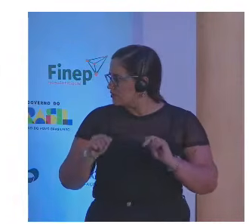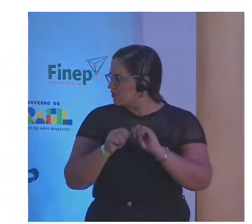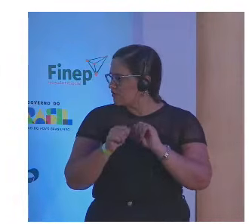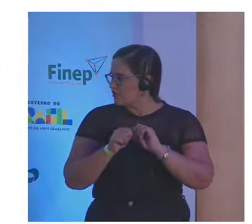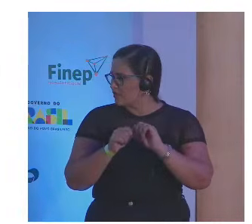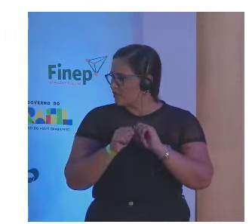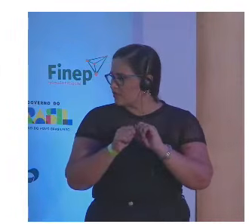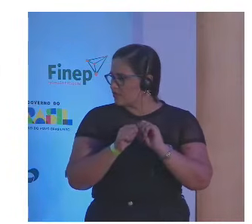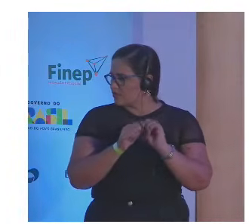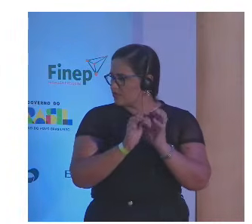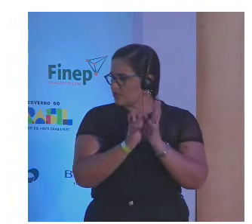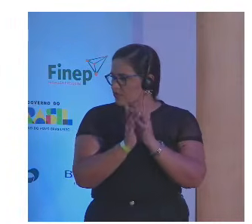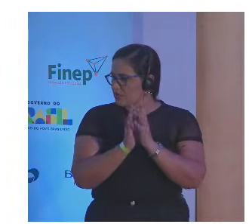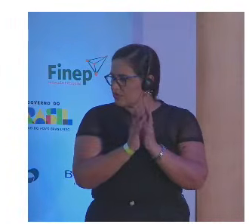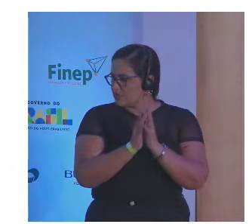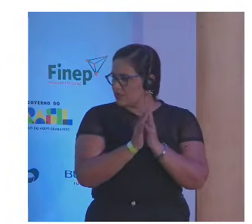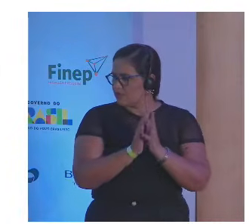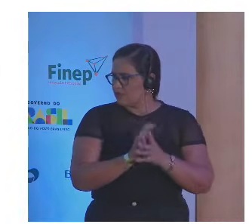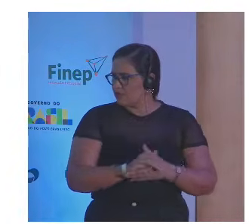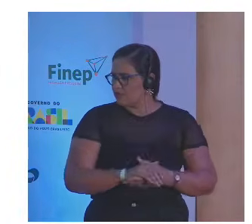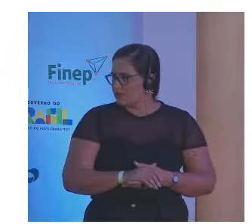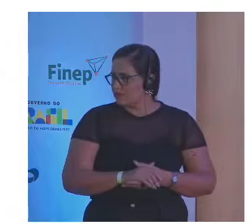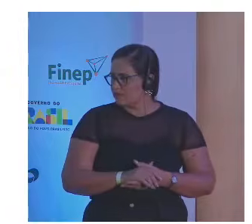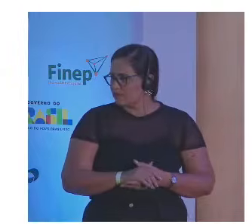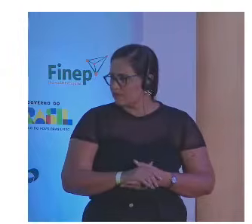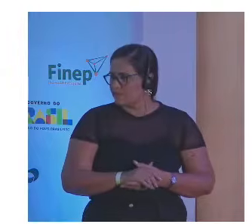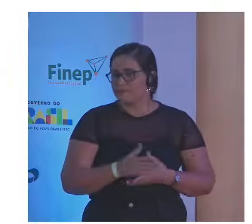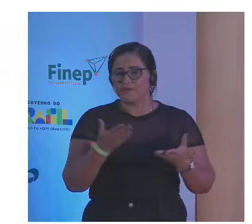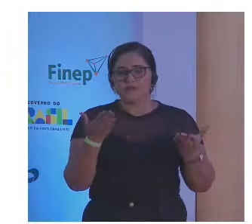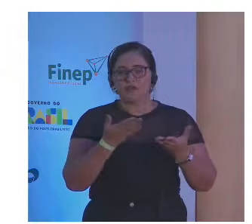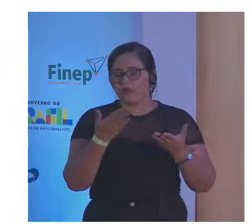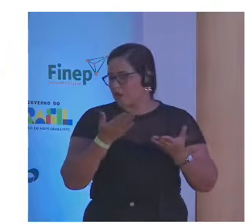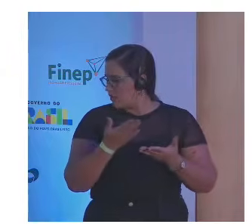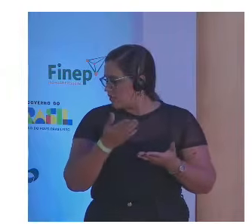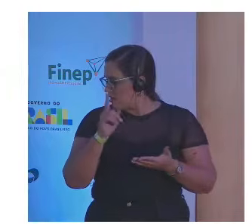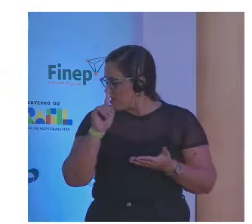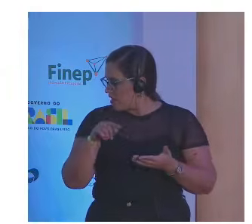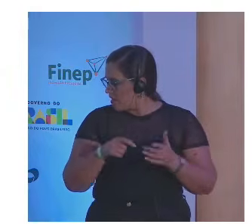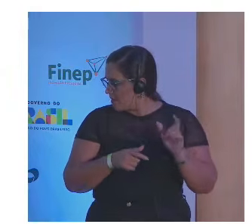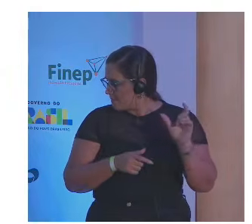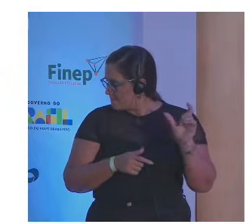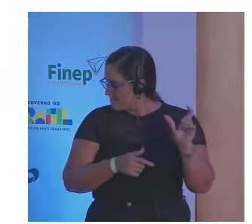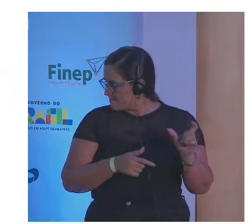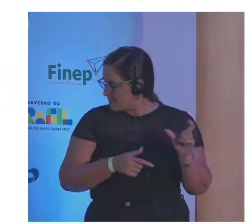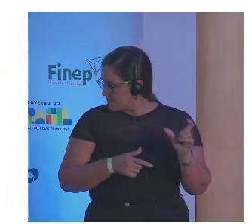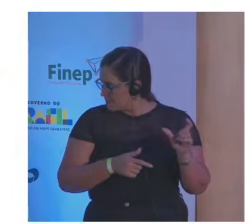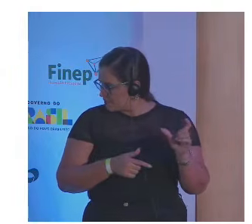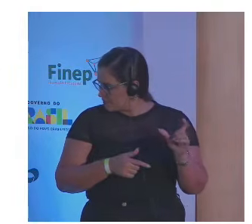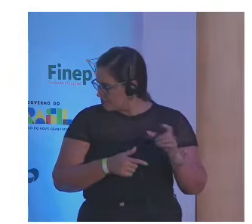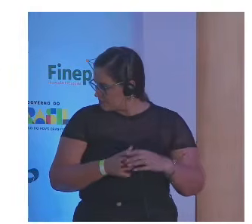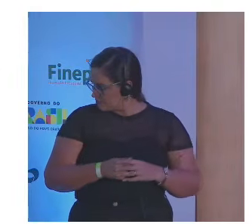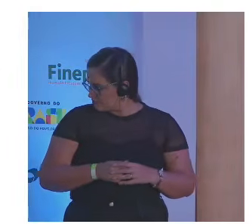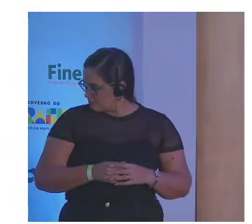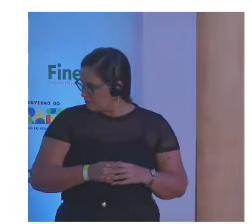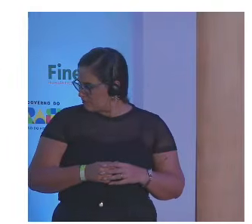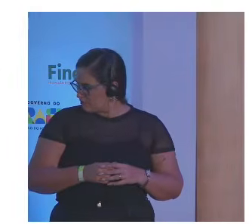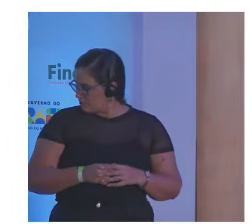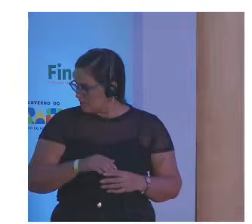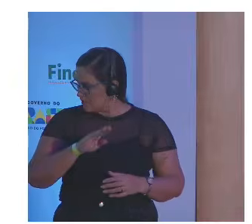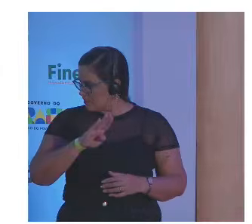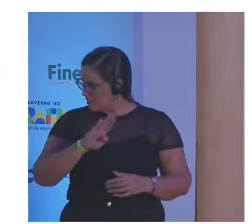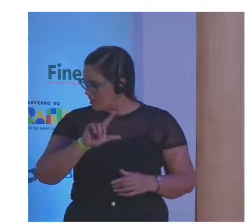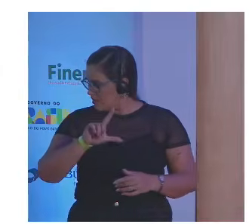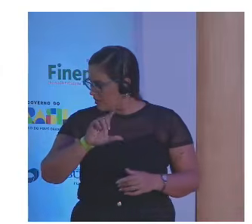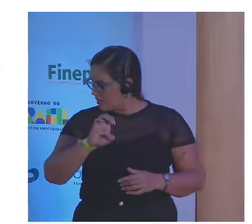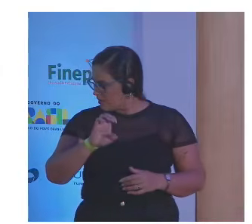Now, bleaching is a word that's used when the zooxanthellae have been expelled from